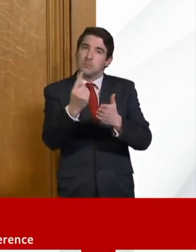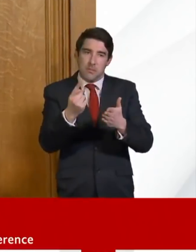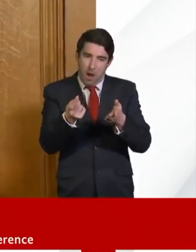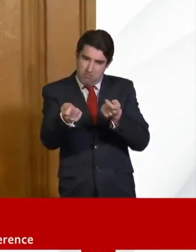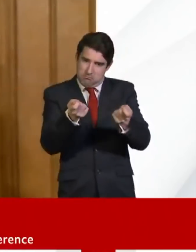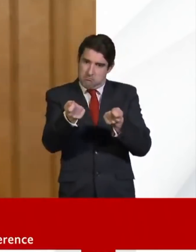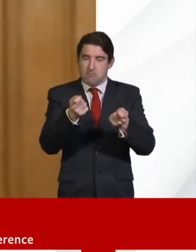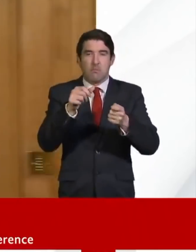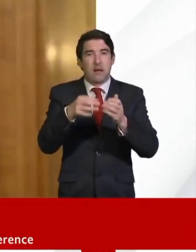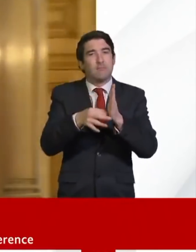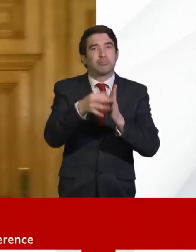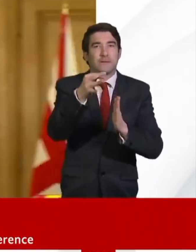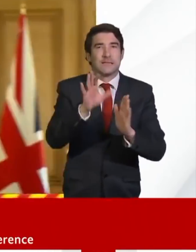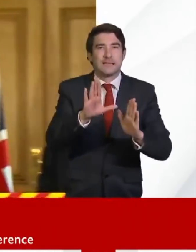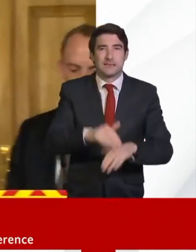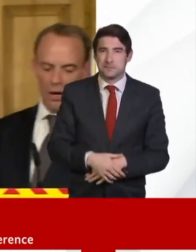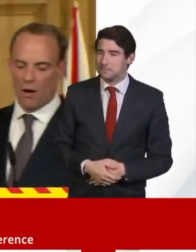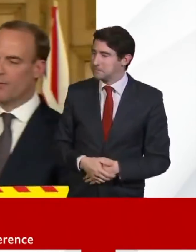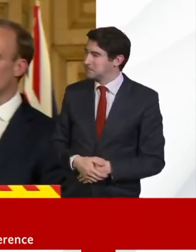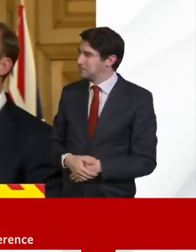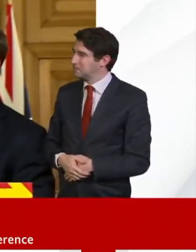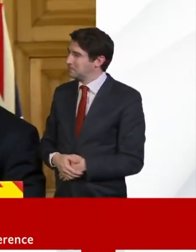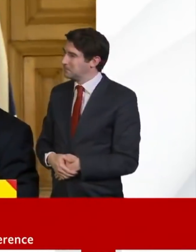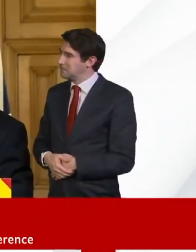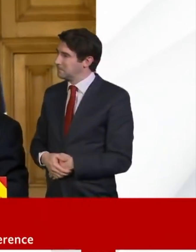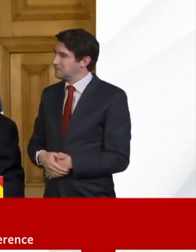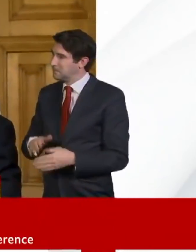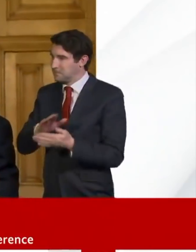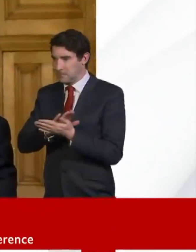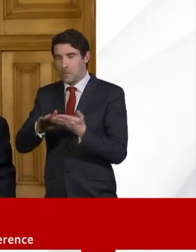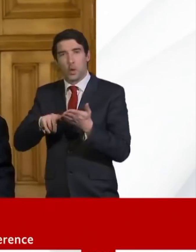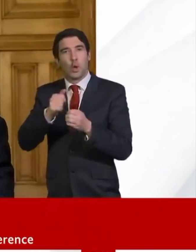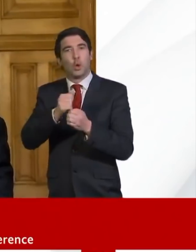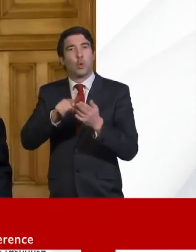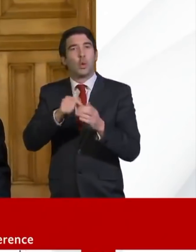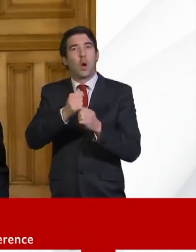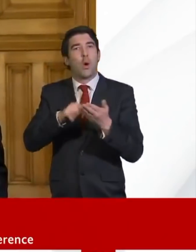was. Thanks, George. Hugo Guy from the Eye.